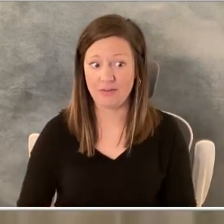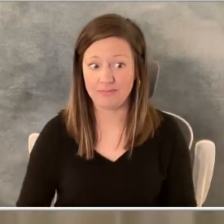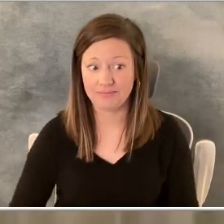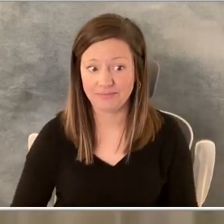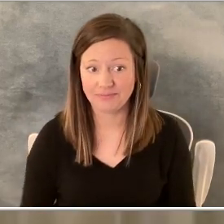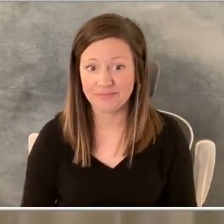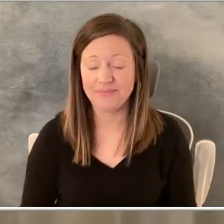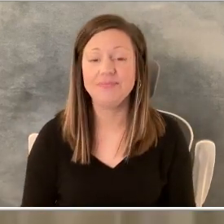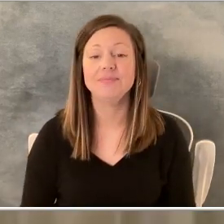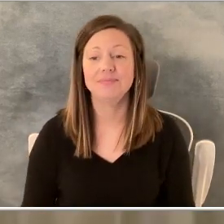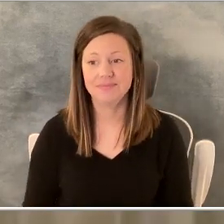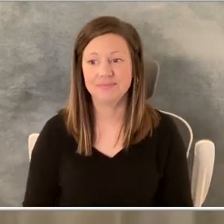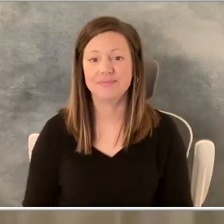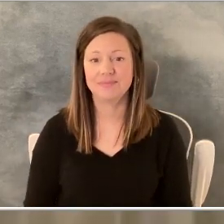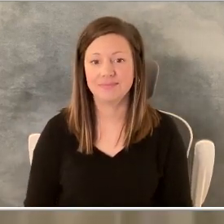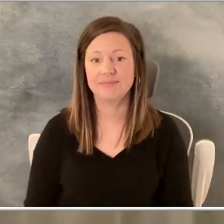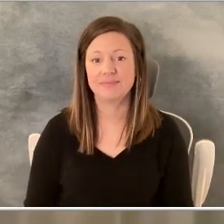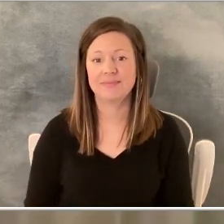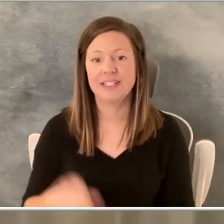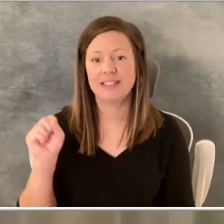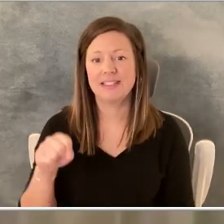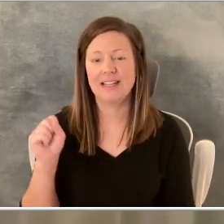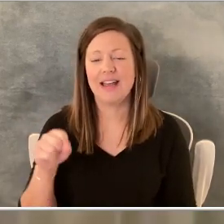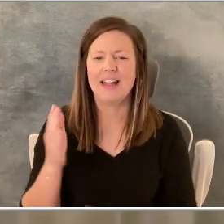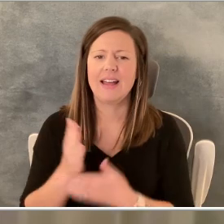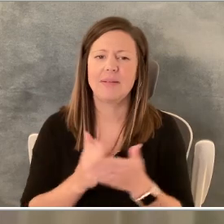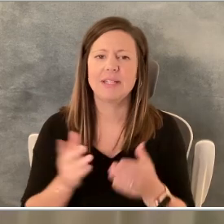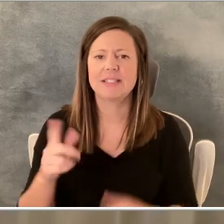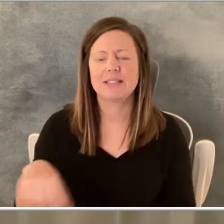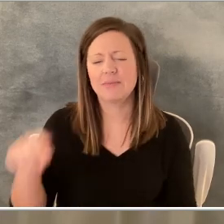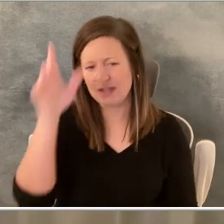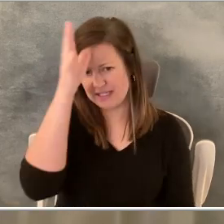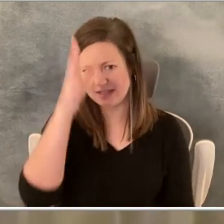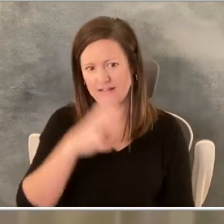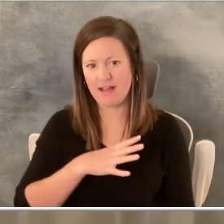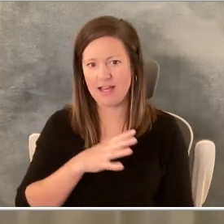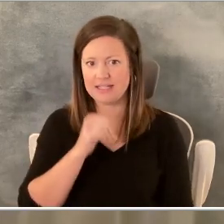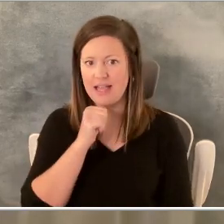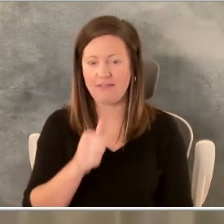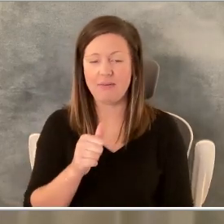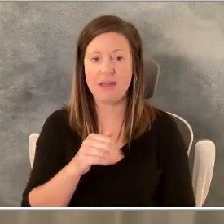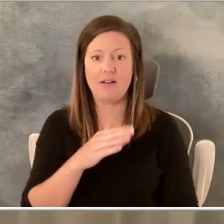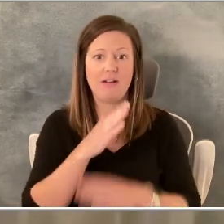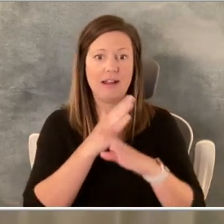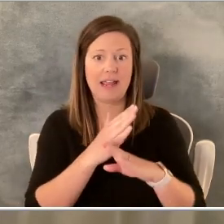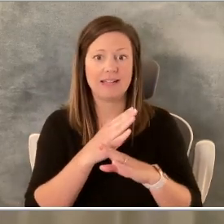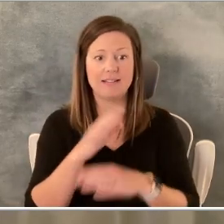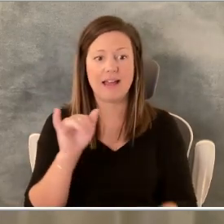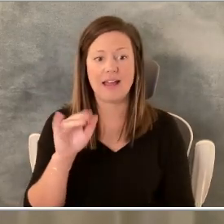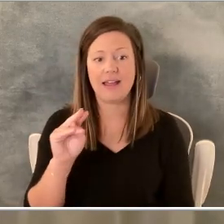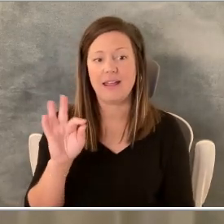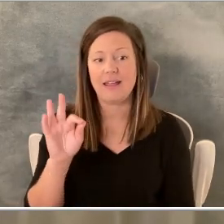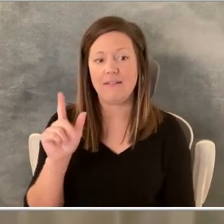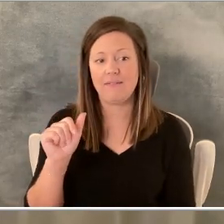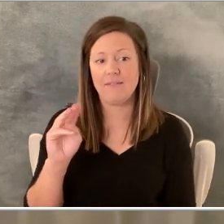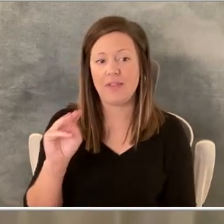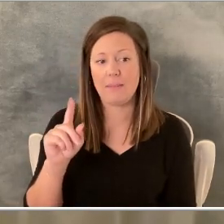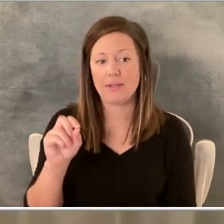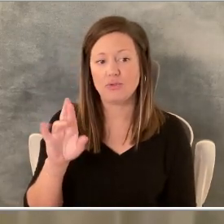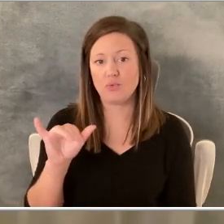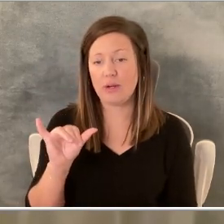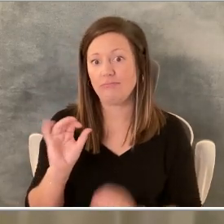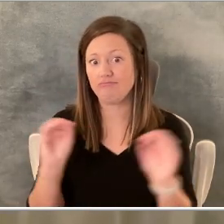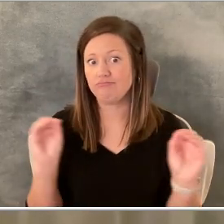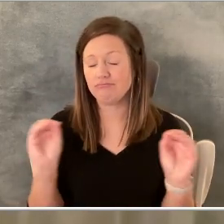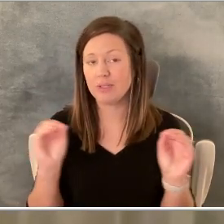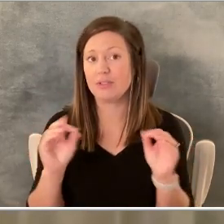Yeah, I think the thing is that some of these guys haven't been on anti-inflammatory. It's just simple stuff. They haven't been on anti-inflammatory. So